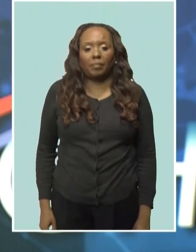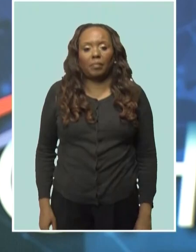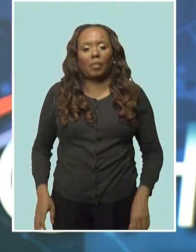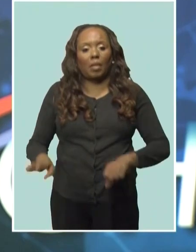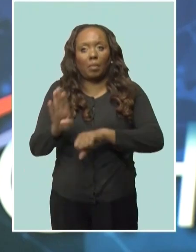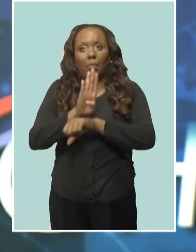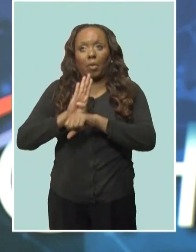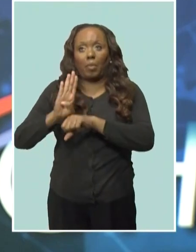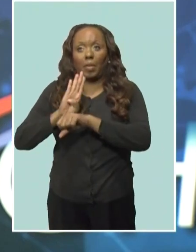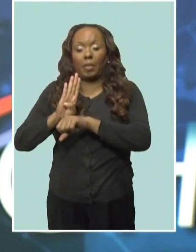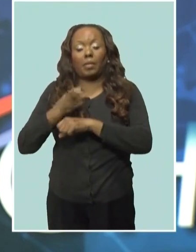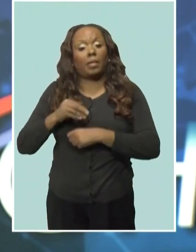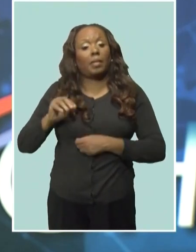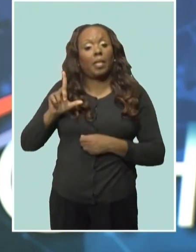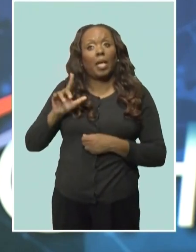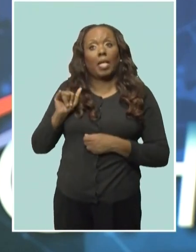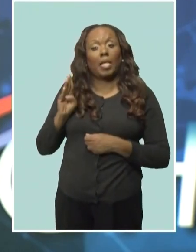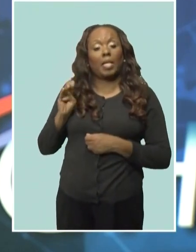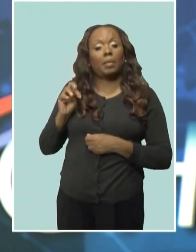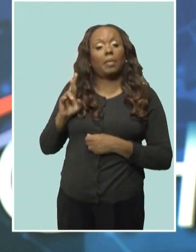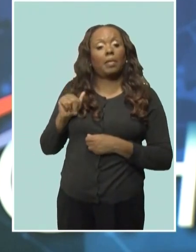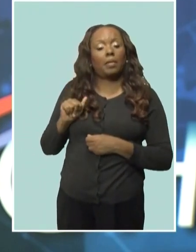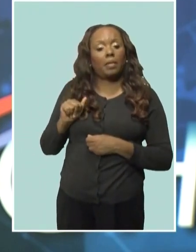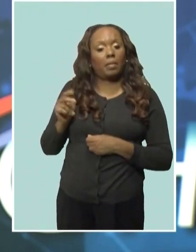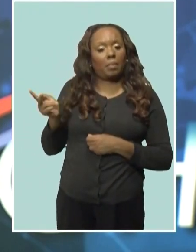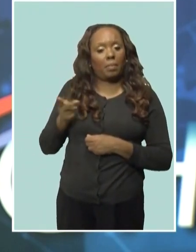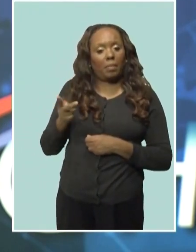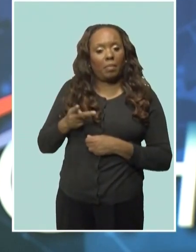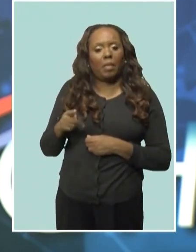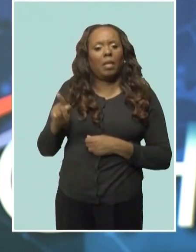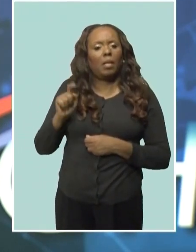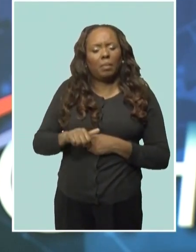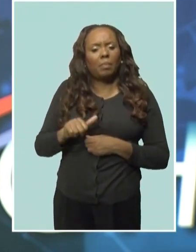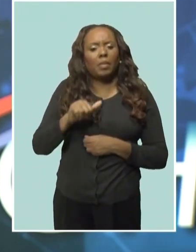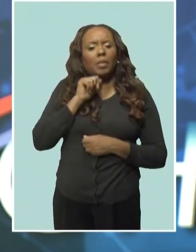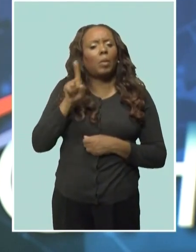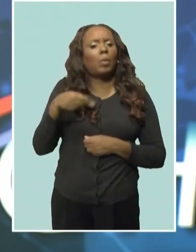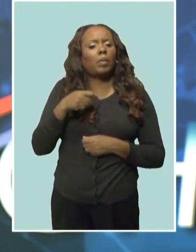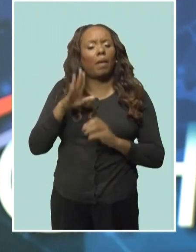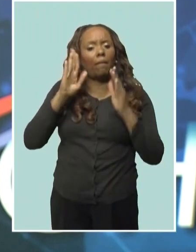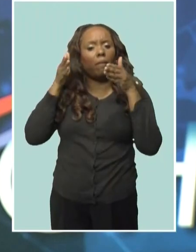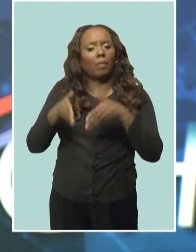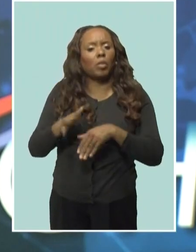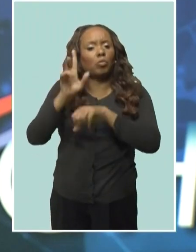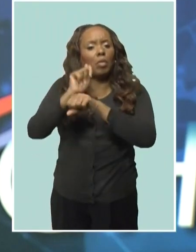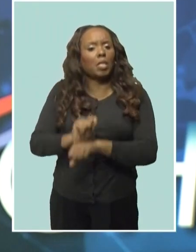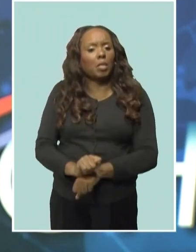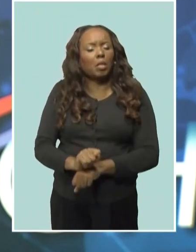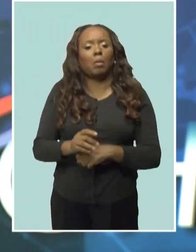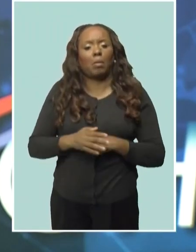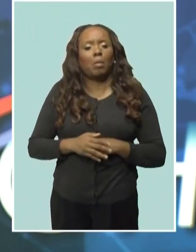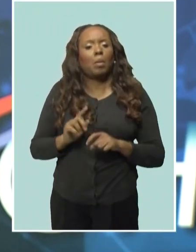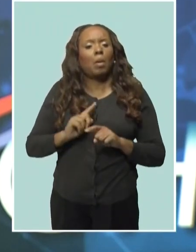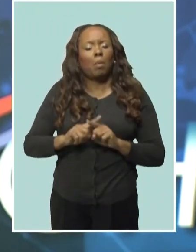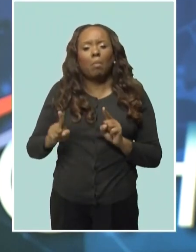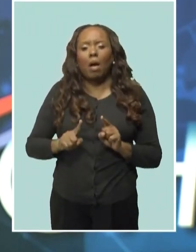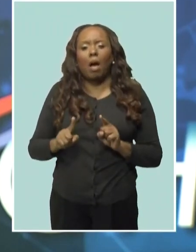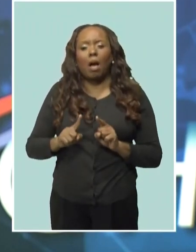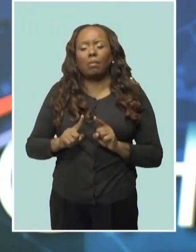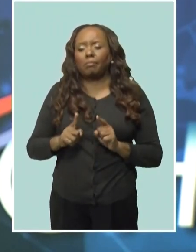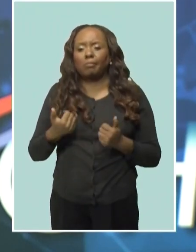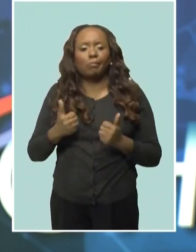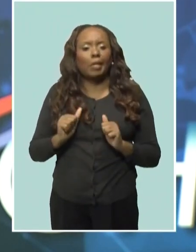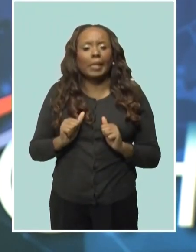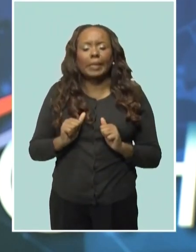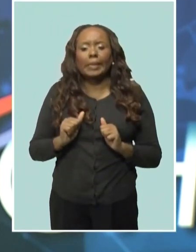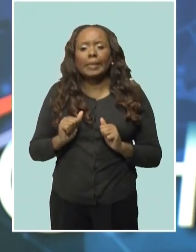Barbados and Liberia are being told they must look beyond traditional sectors for growth and expansion. The advice has come from Senior Vice